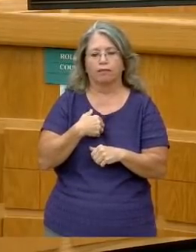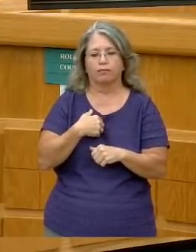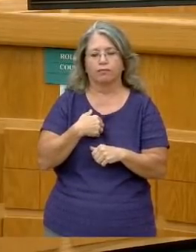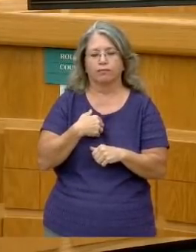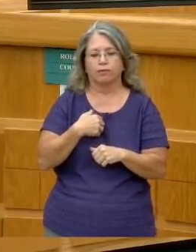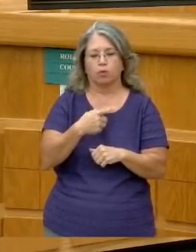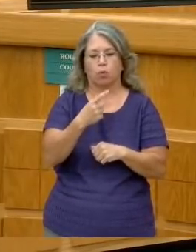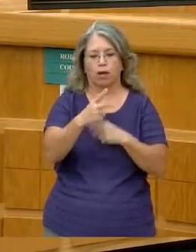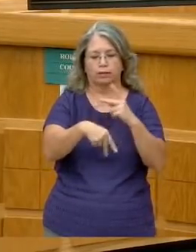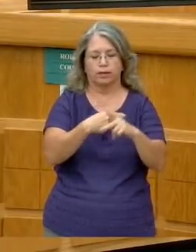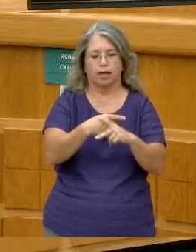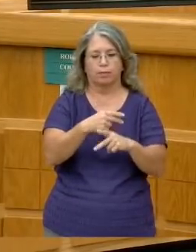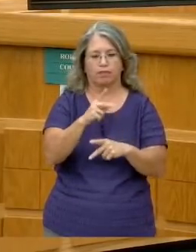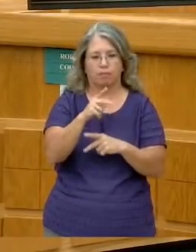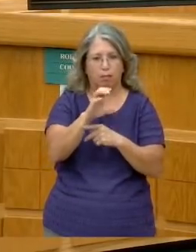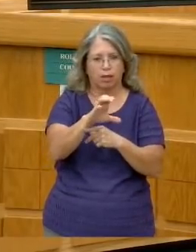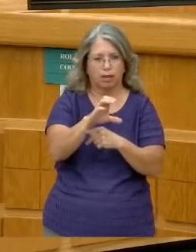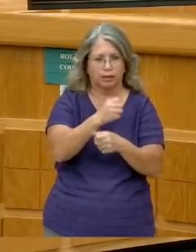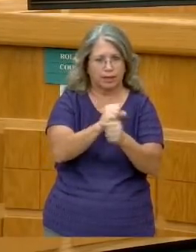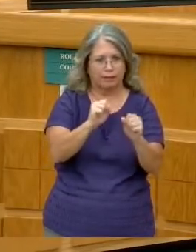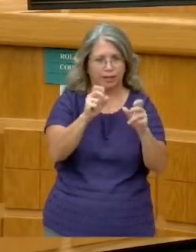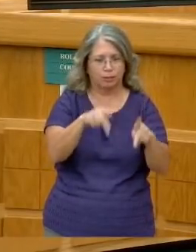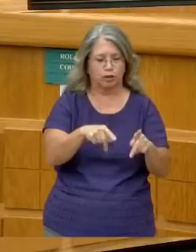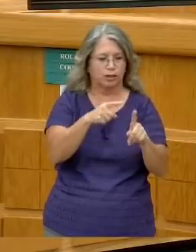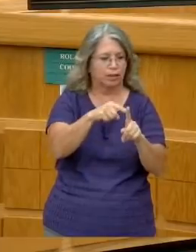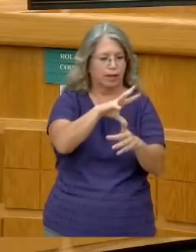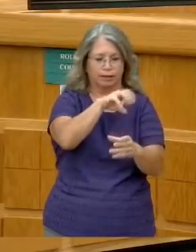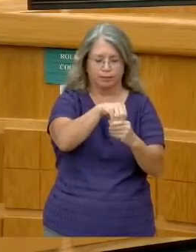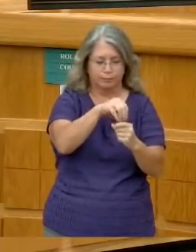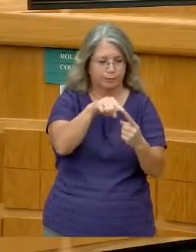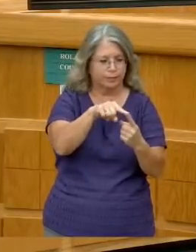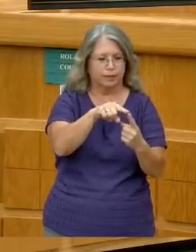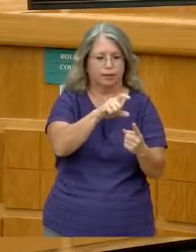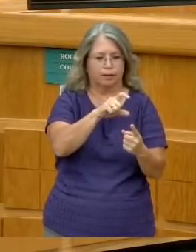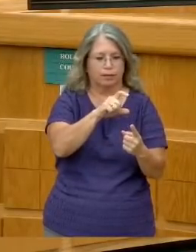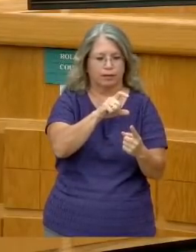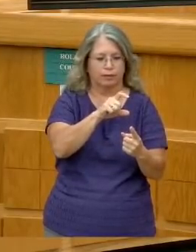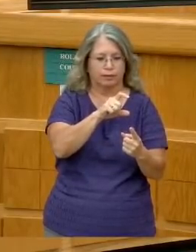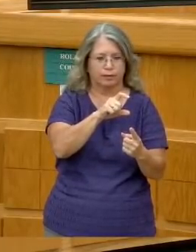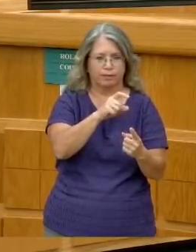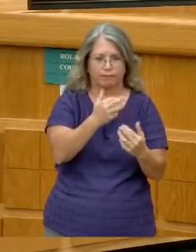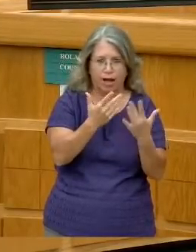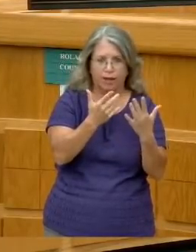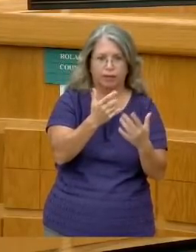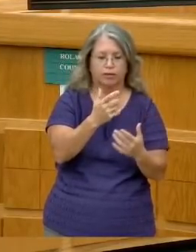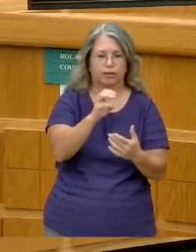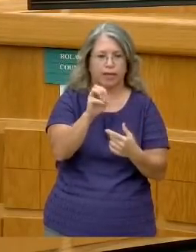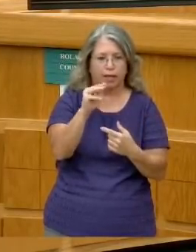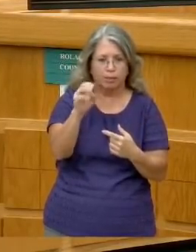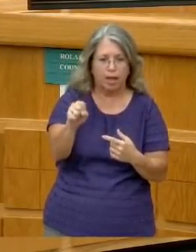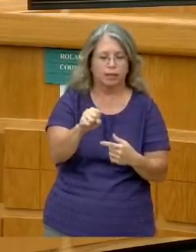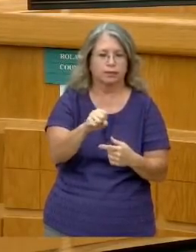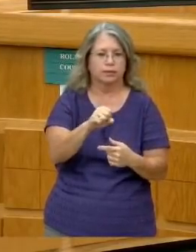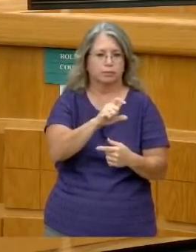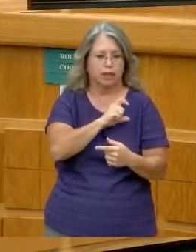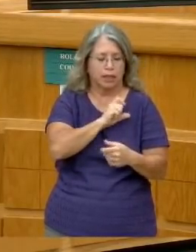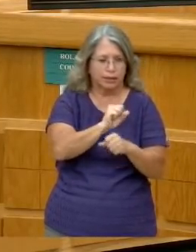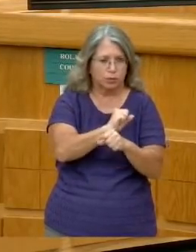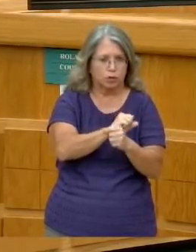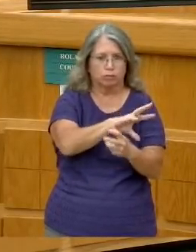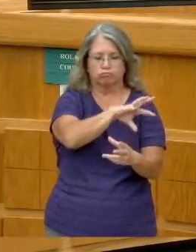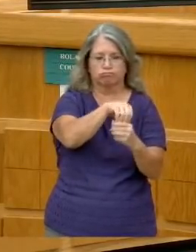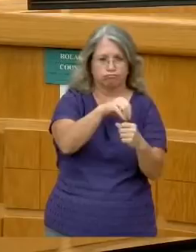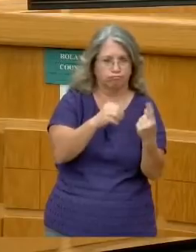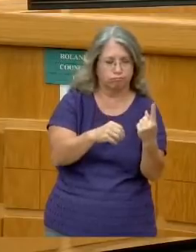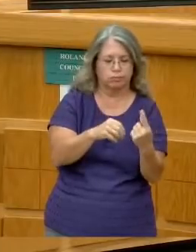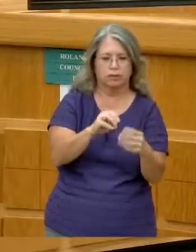both fire, EMS, and police type work. And so yesterday we had